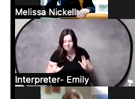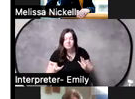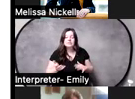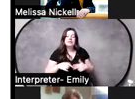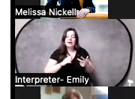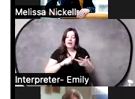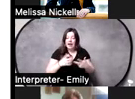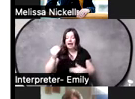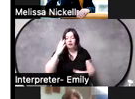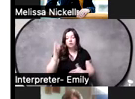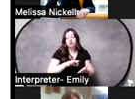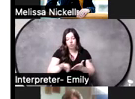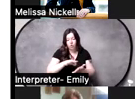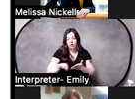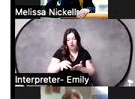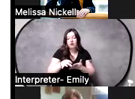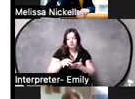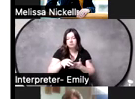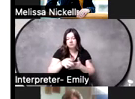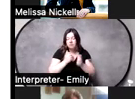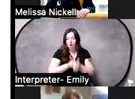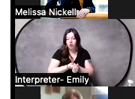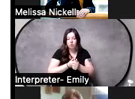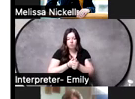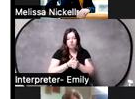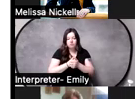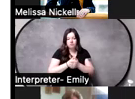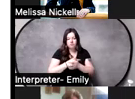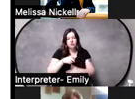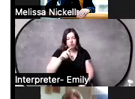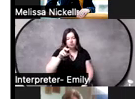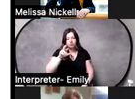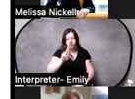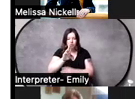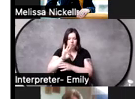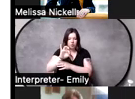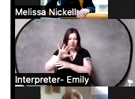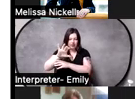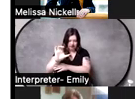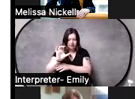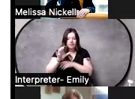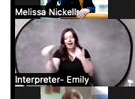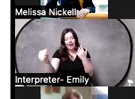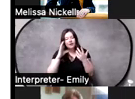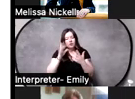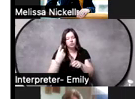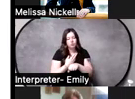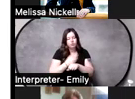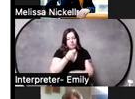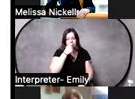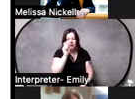criteria, and I'll talk about these in a second. And they're going to use bullet points to emphasize what they feel are the strengths or the weaknesses